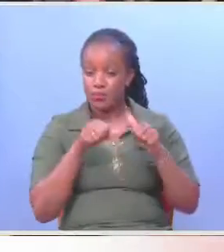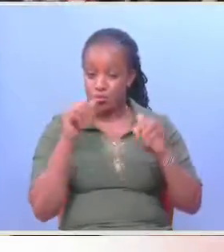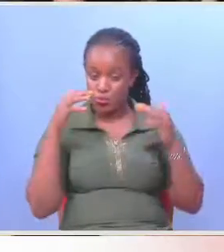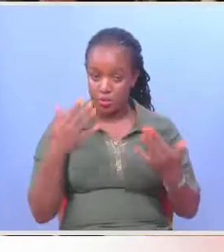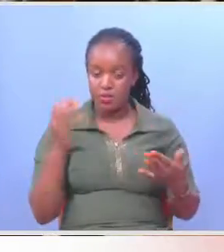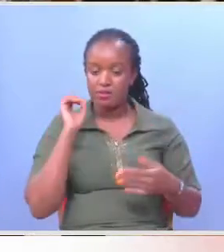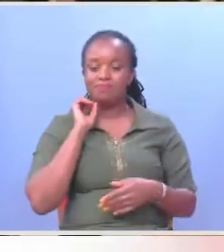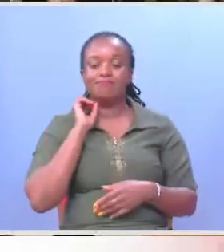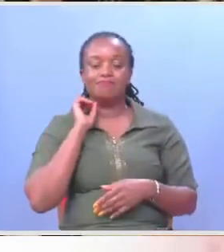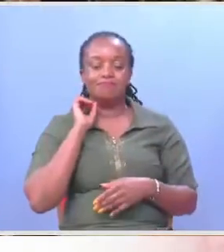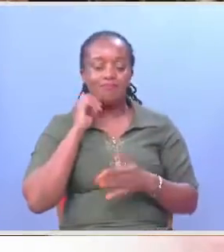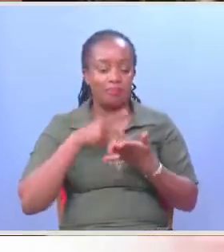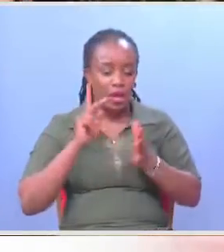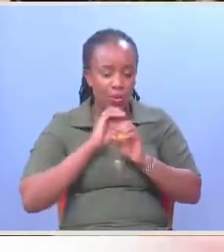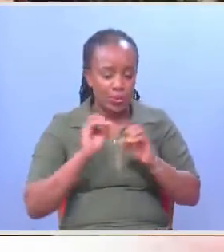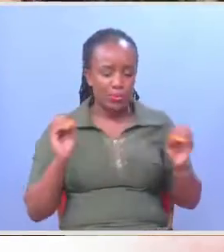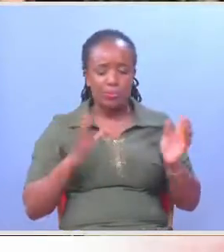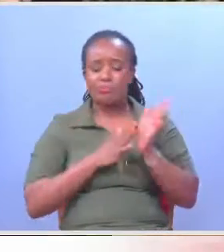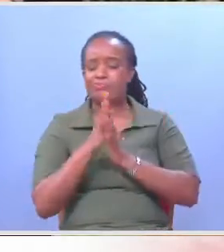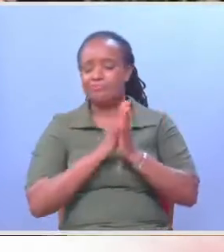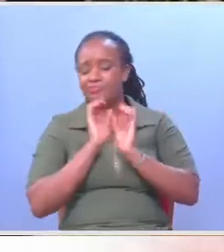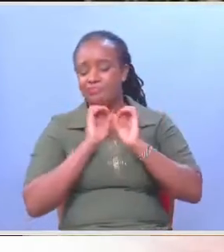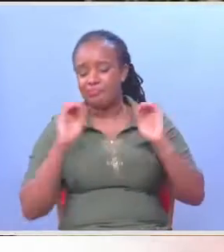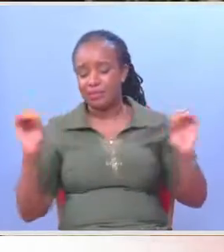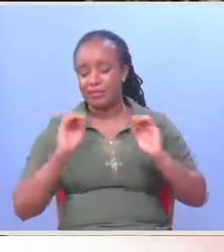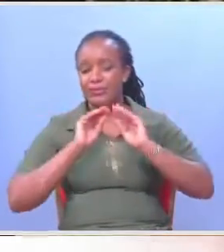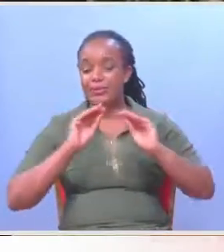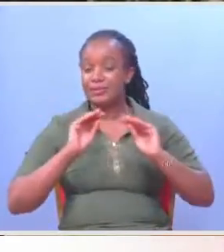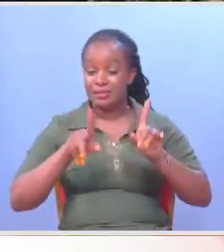to a loss in their morale to teach and treat patients.